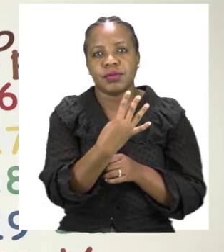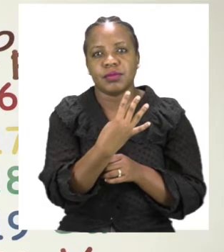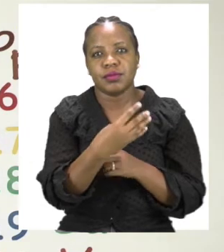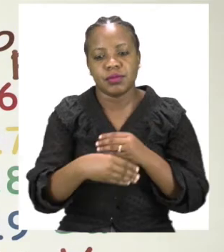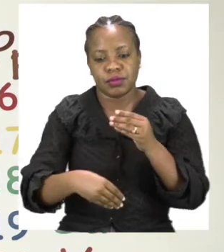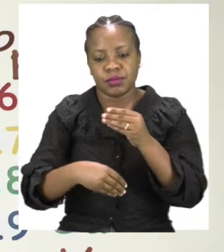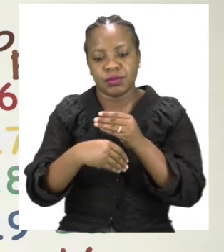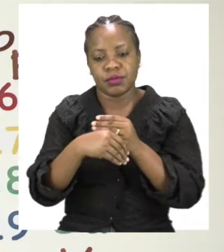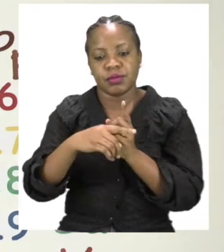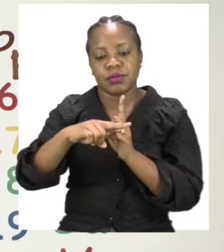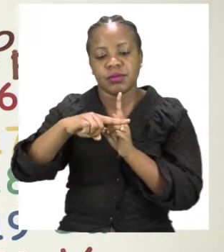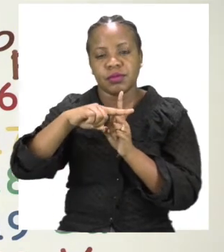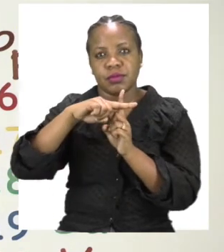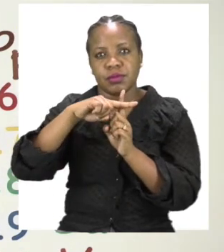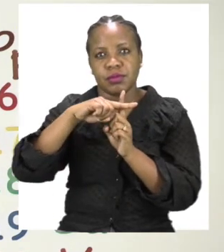plus